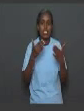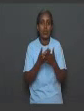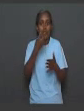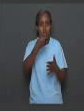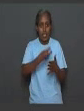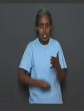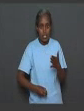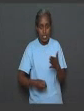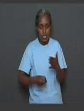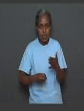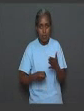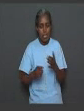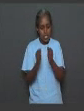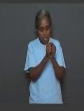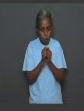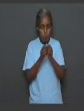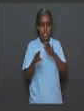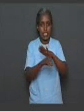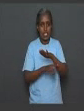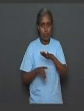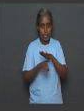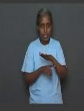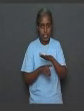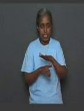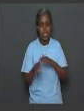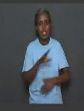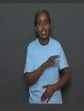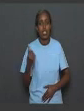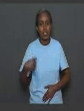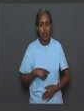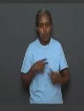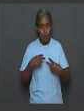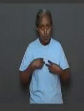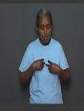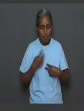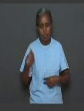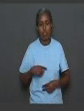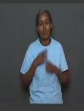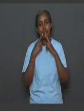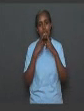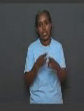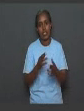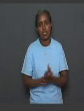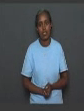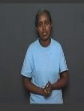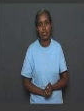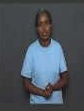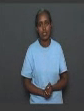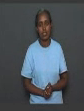Divide the total result by the common denominator, and we have our answer.